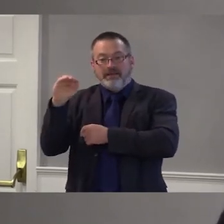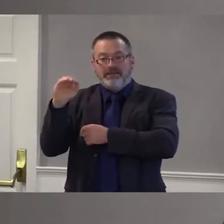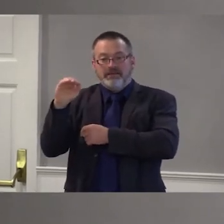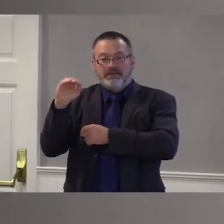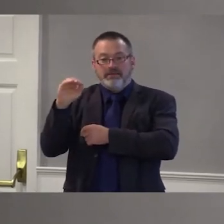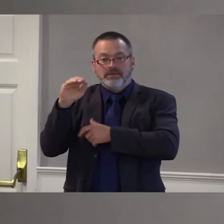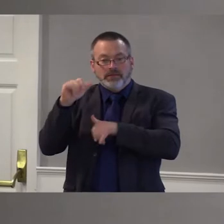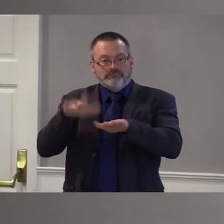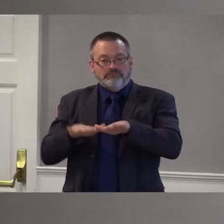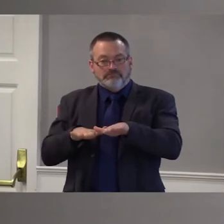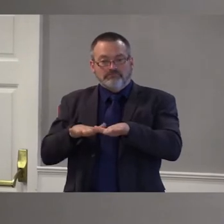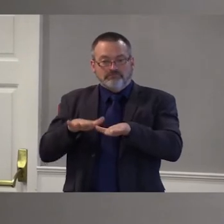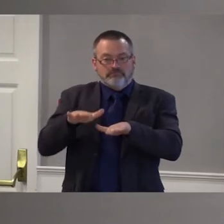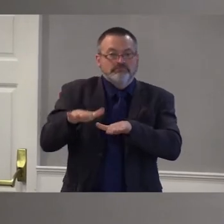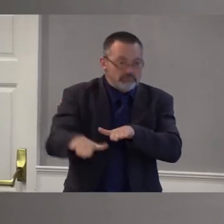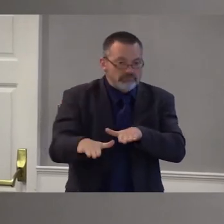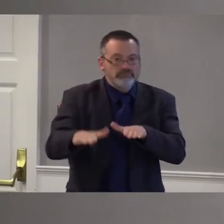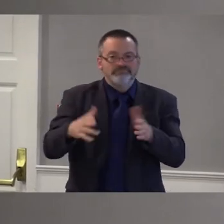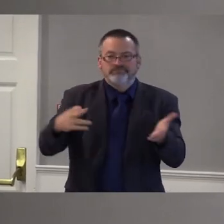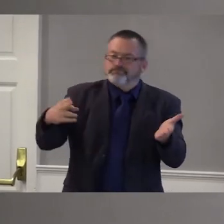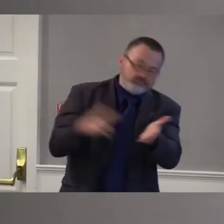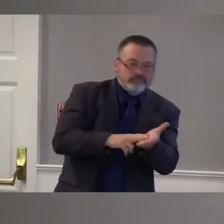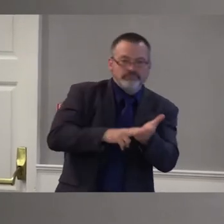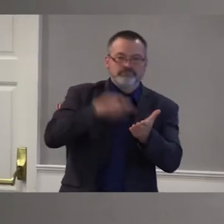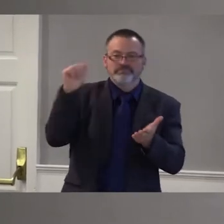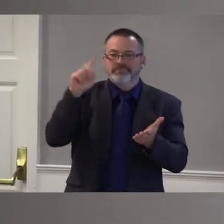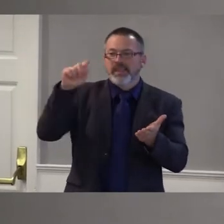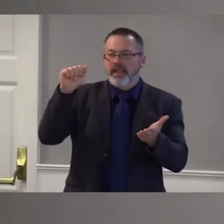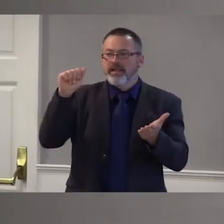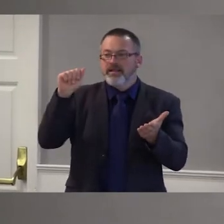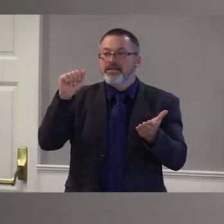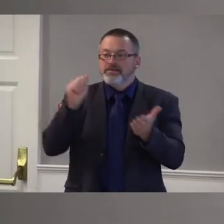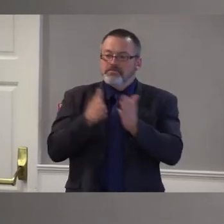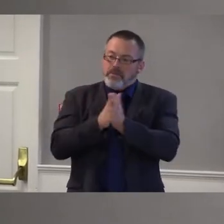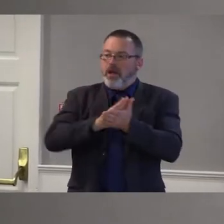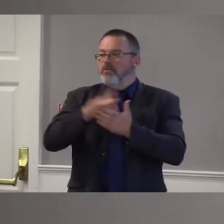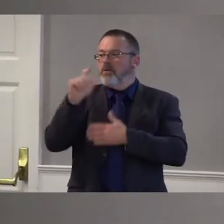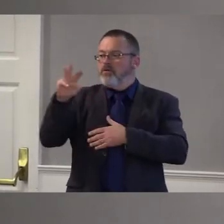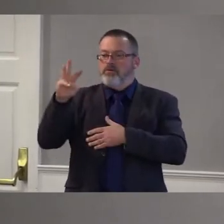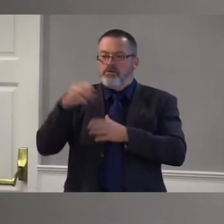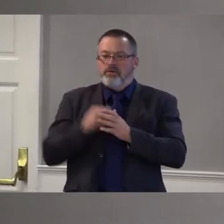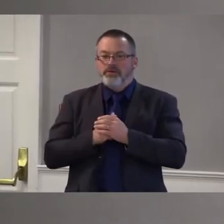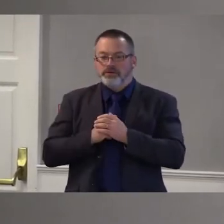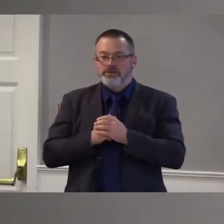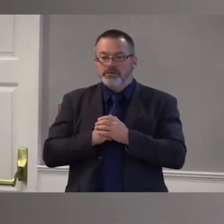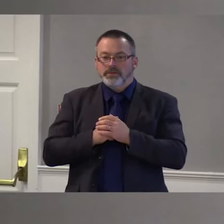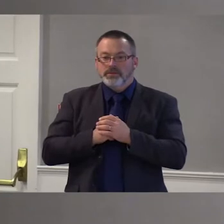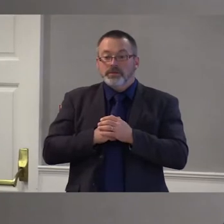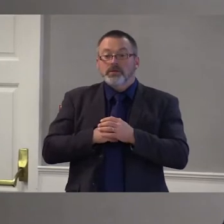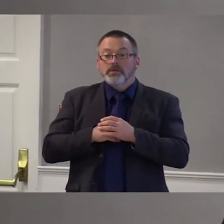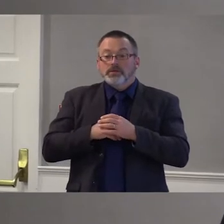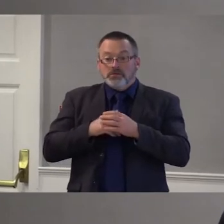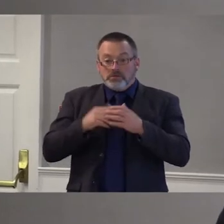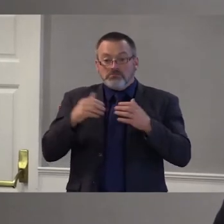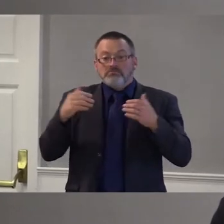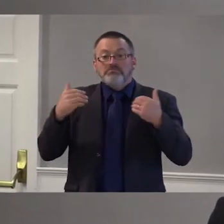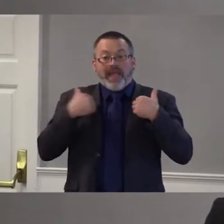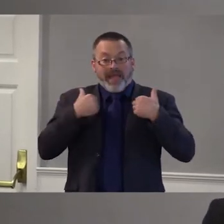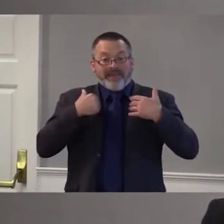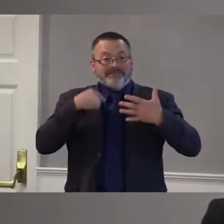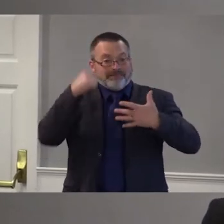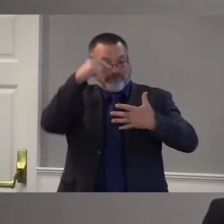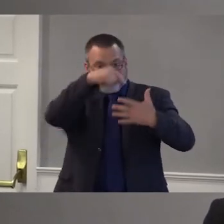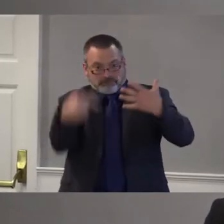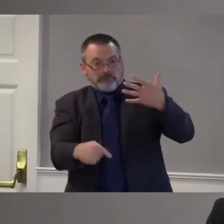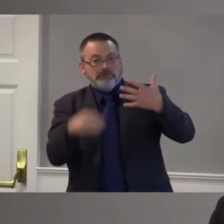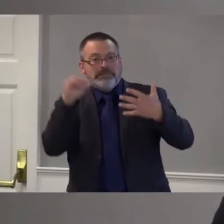the Americans with Disabilities Act became law. Some of the key tenets of the ADA include the rights to equal